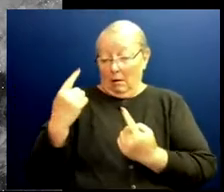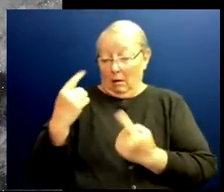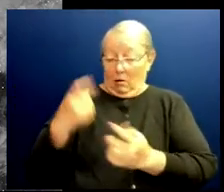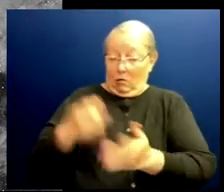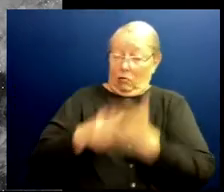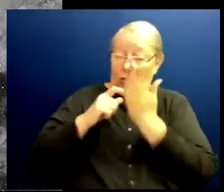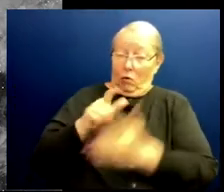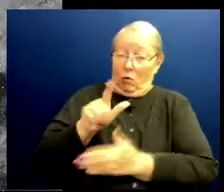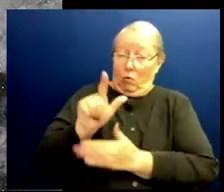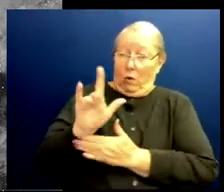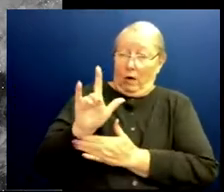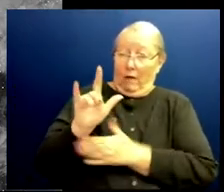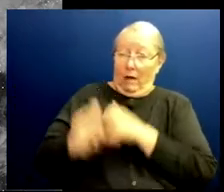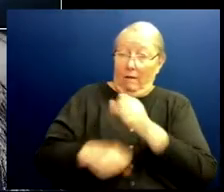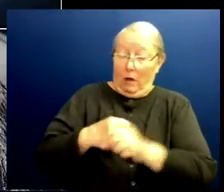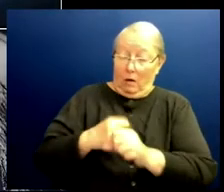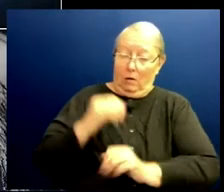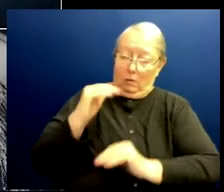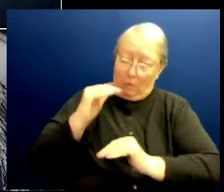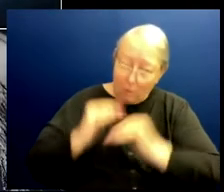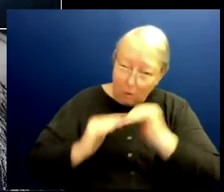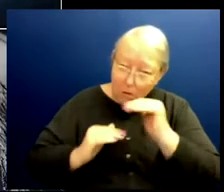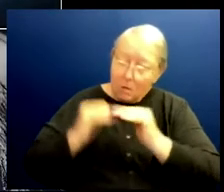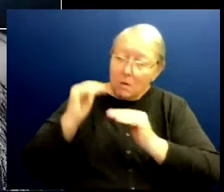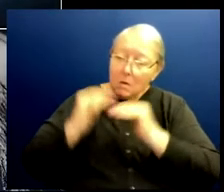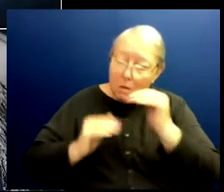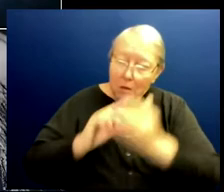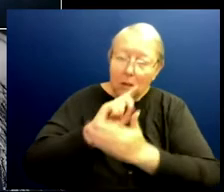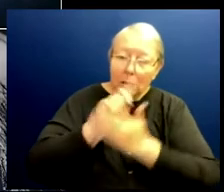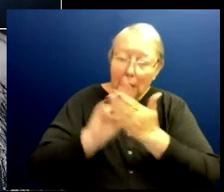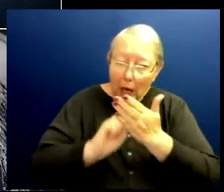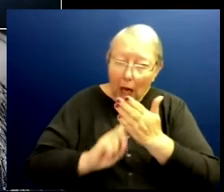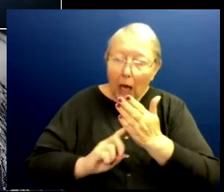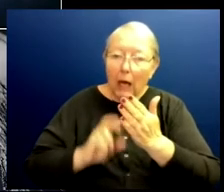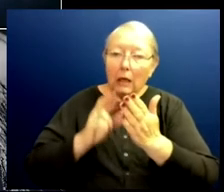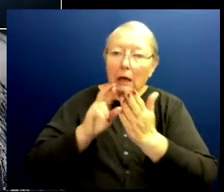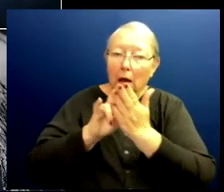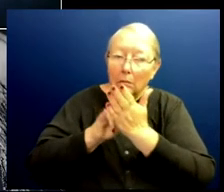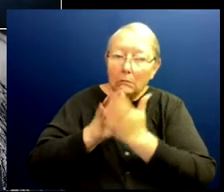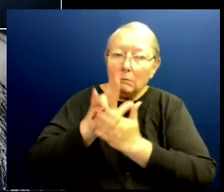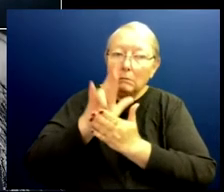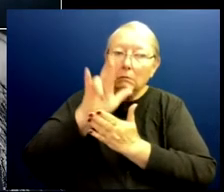launched in 1990. So let me say something about how that